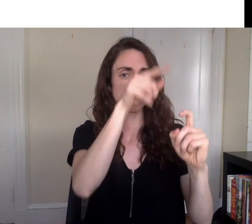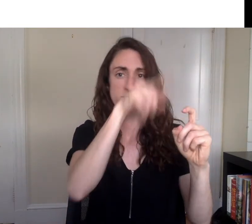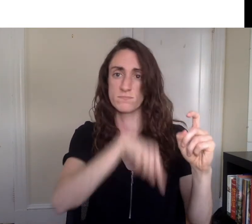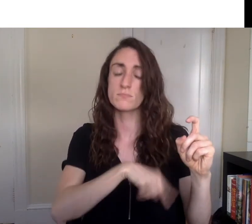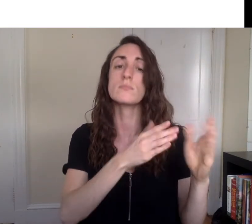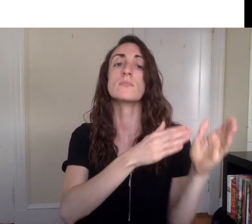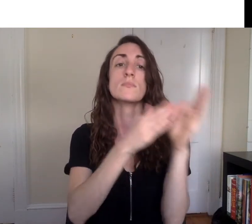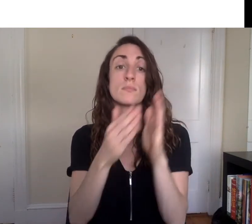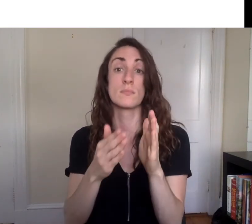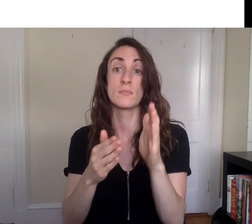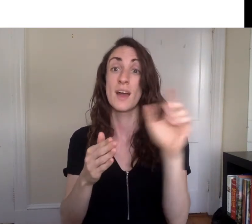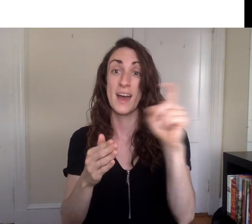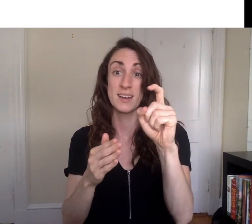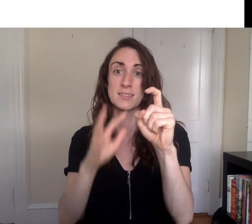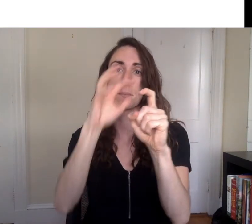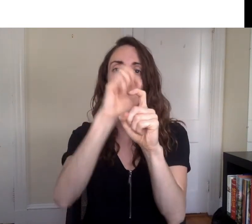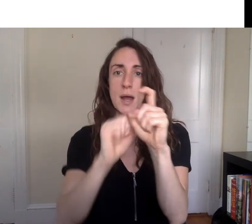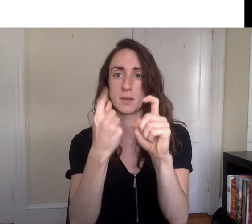before.